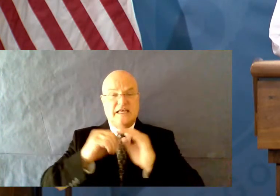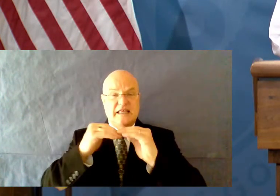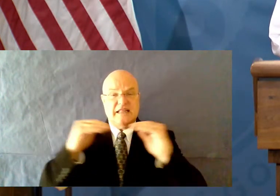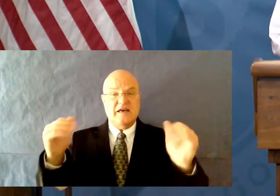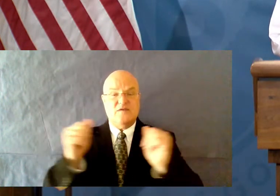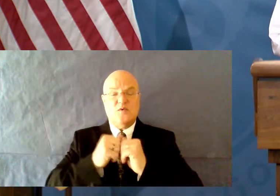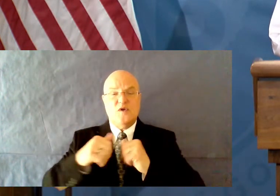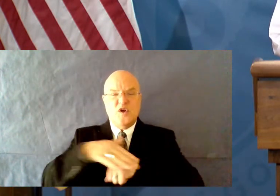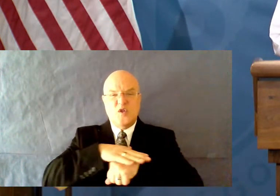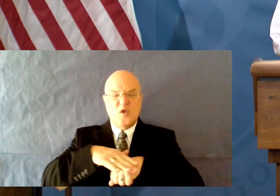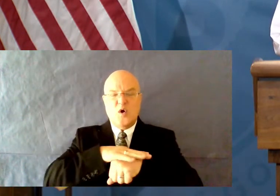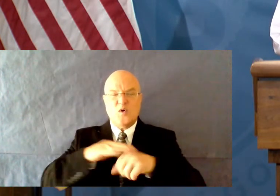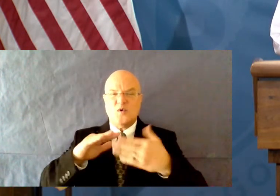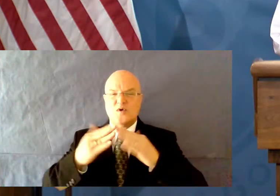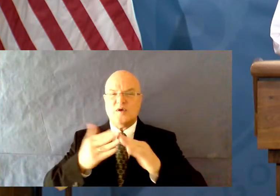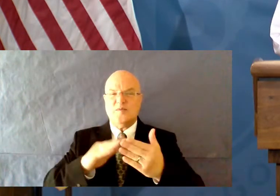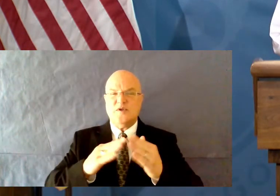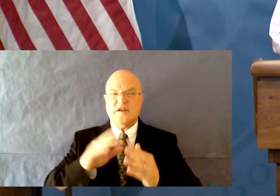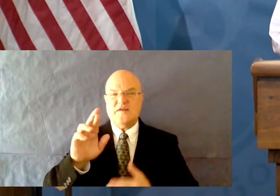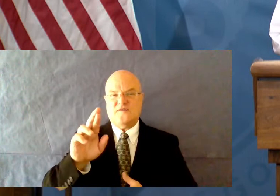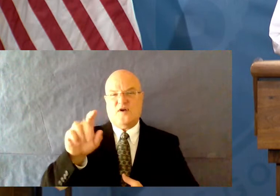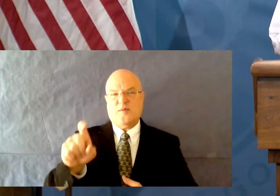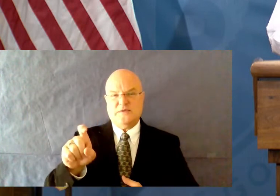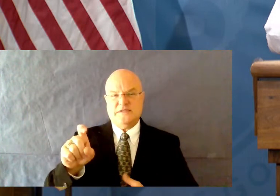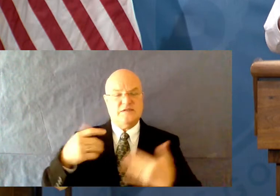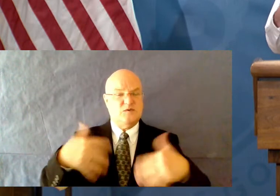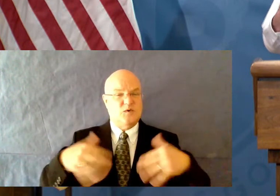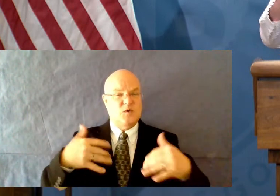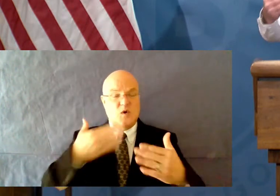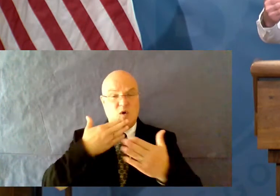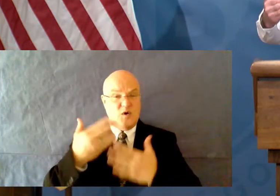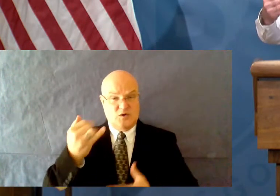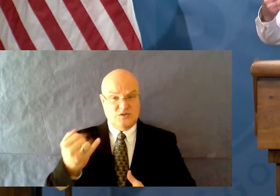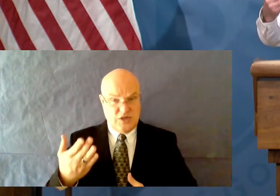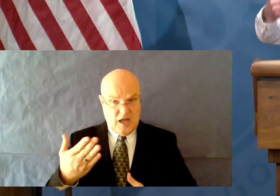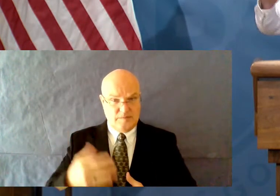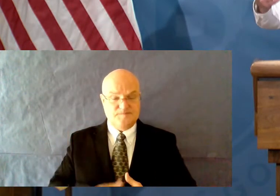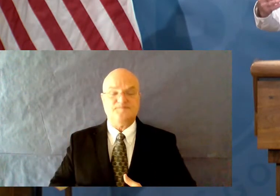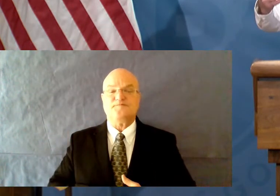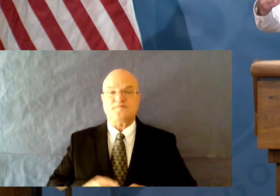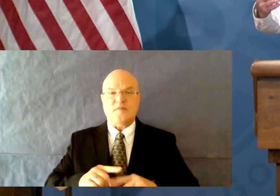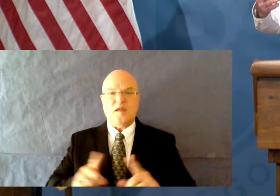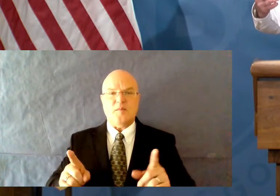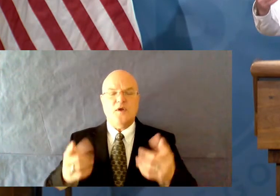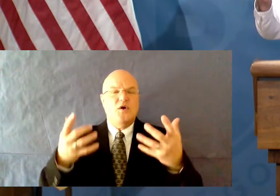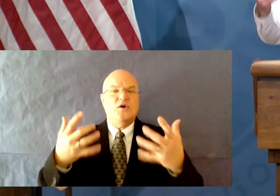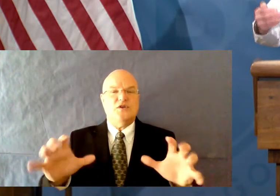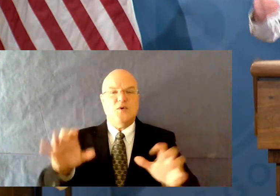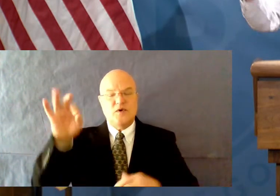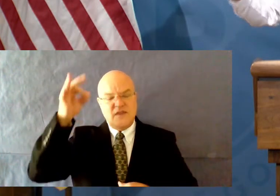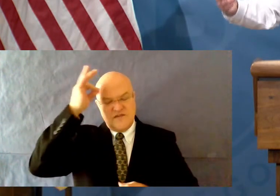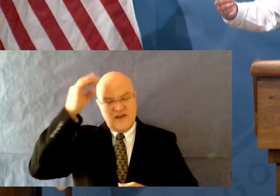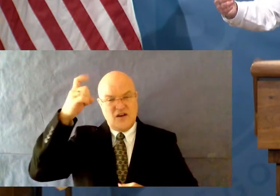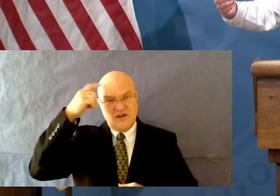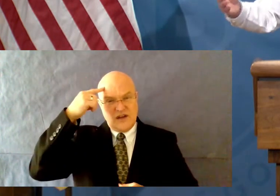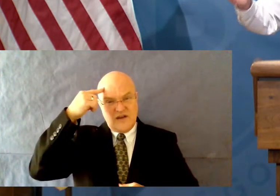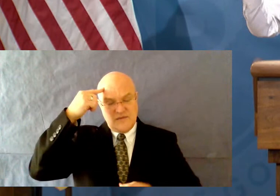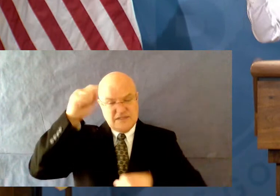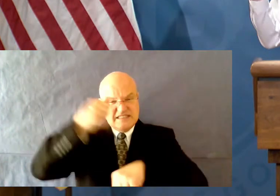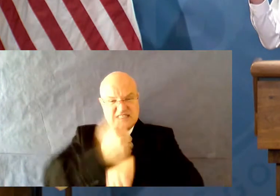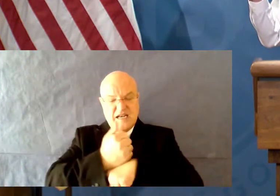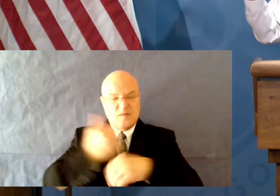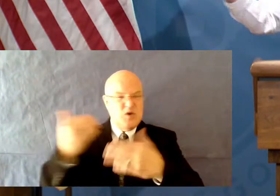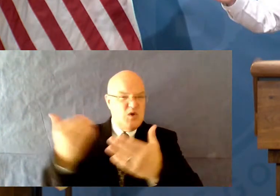community pharmacies, and they're doing a good job. But we don't want the federal government in the future creating new